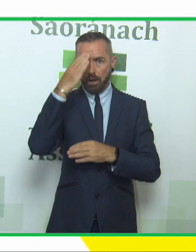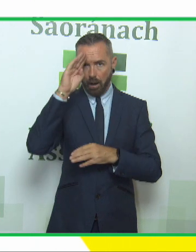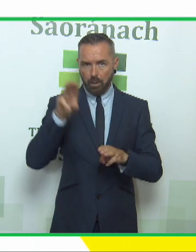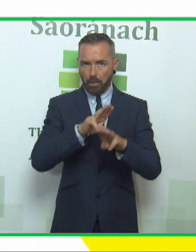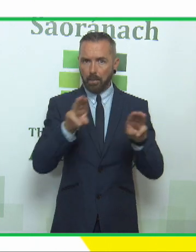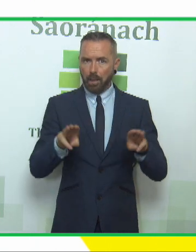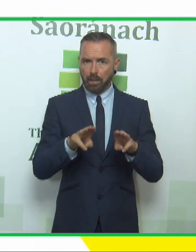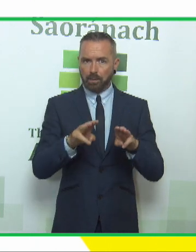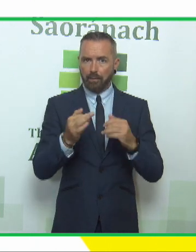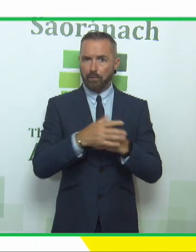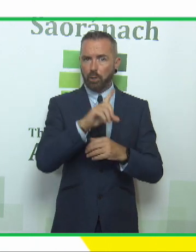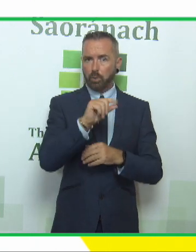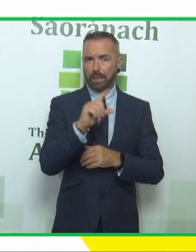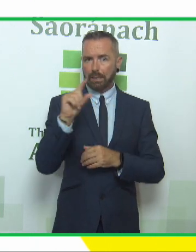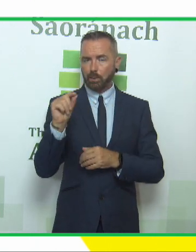2020, this